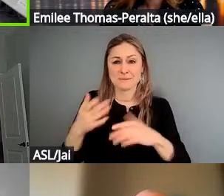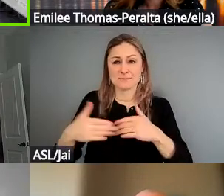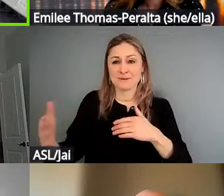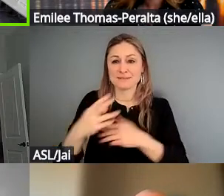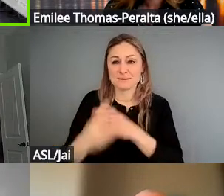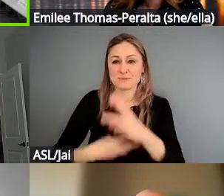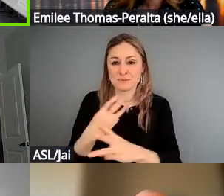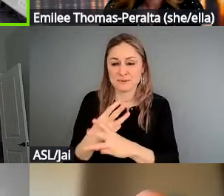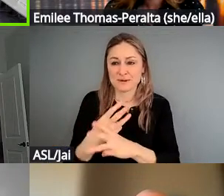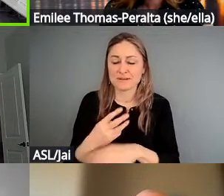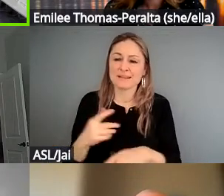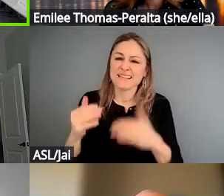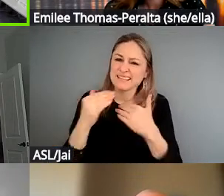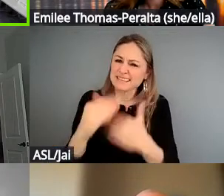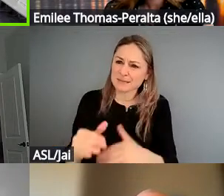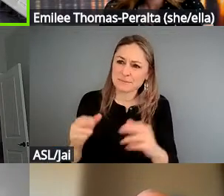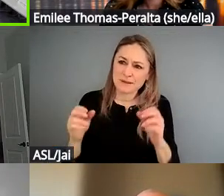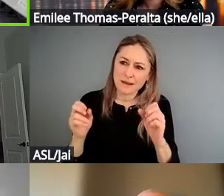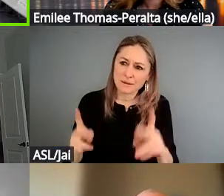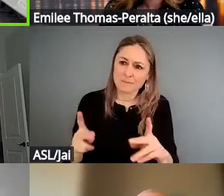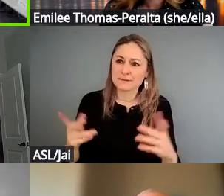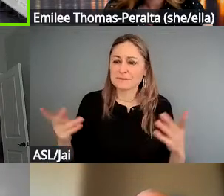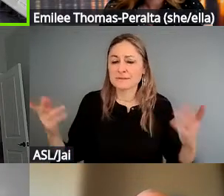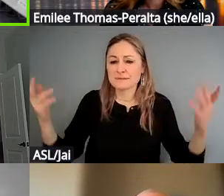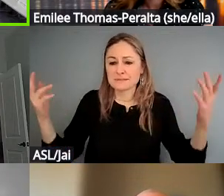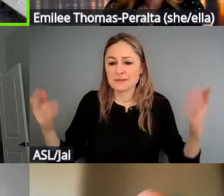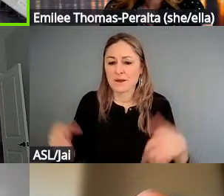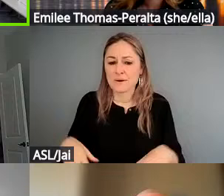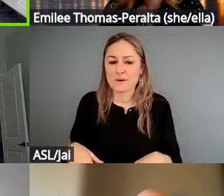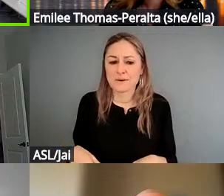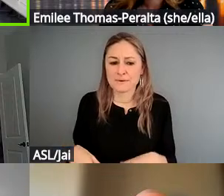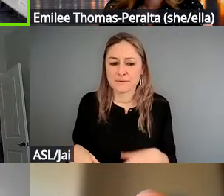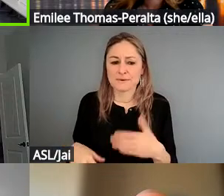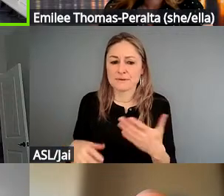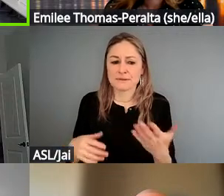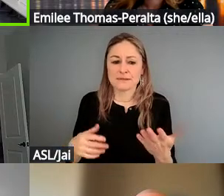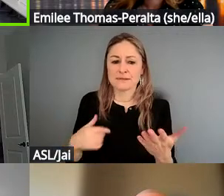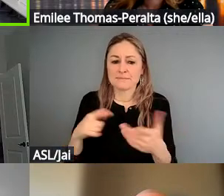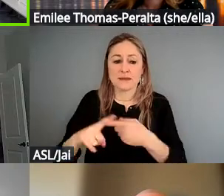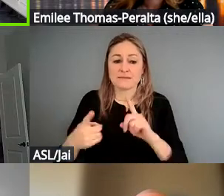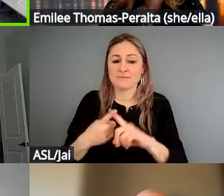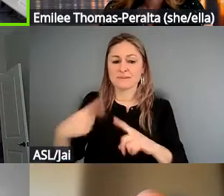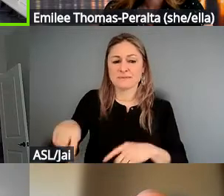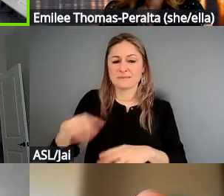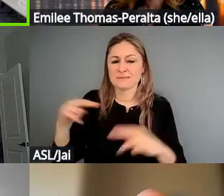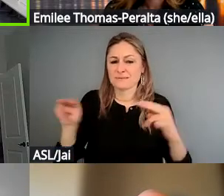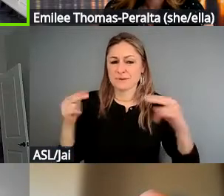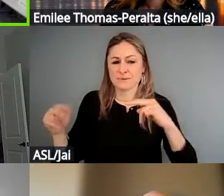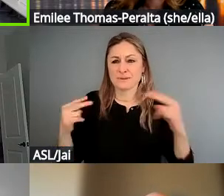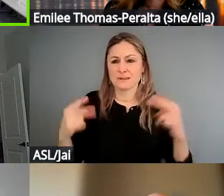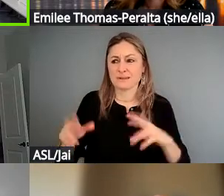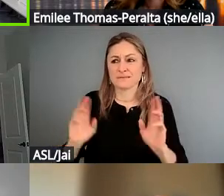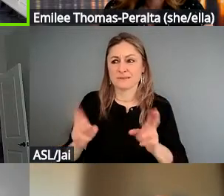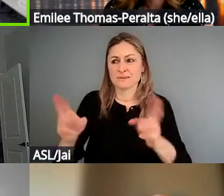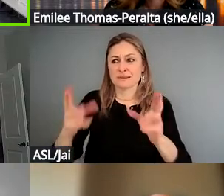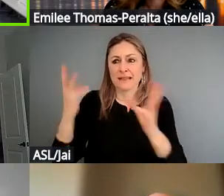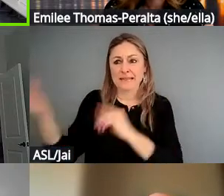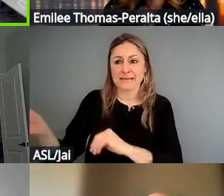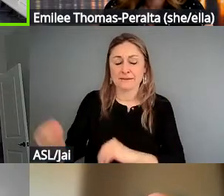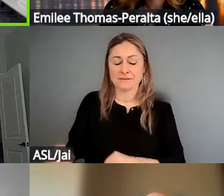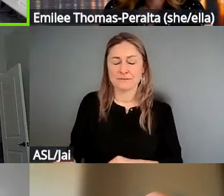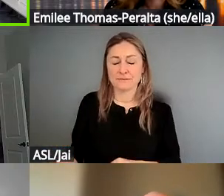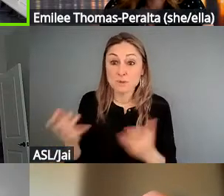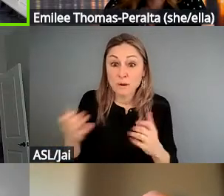limited opportunities, poor economy, and all my friends just wanted to get out and never look back again. So, but you wanted the good stuff,